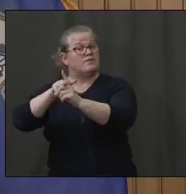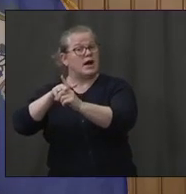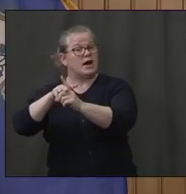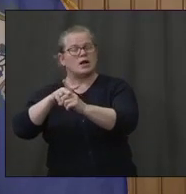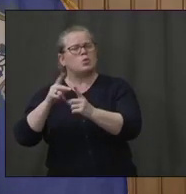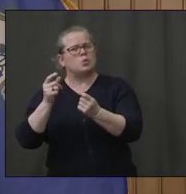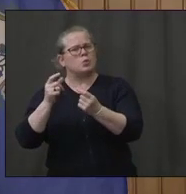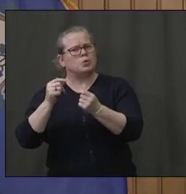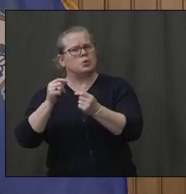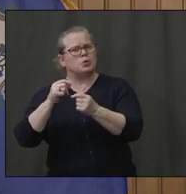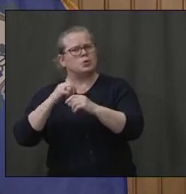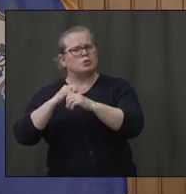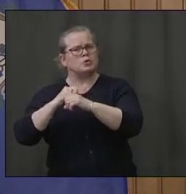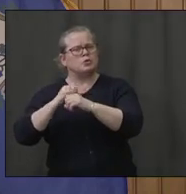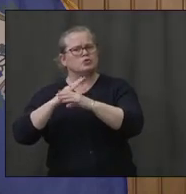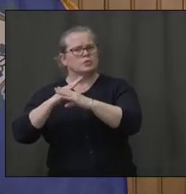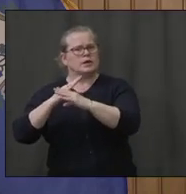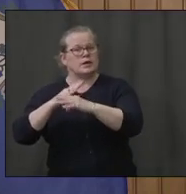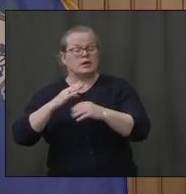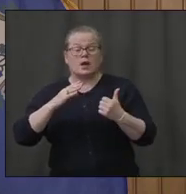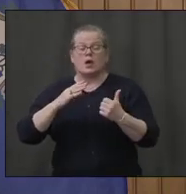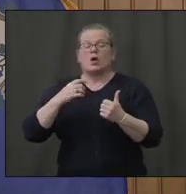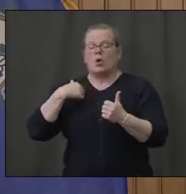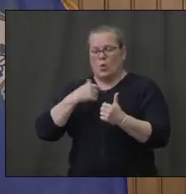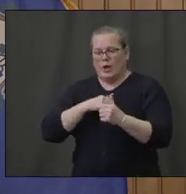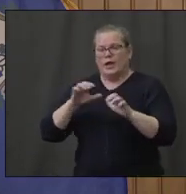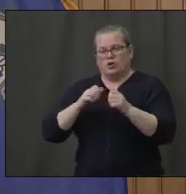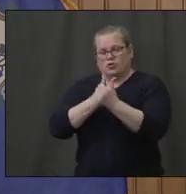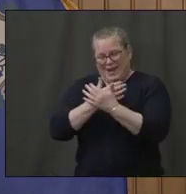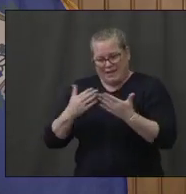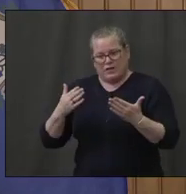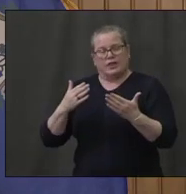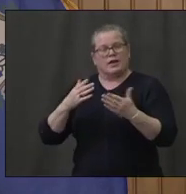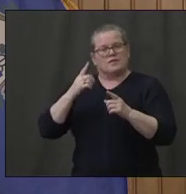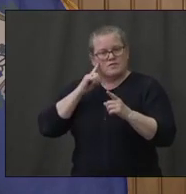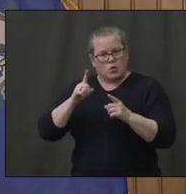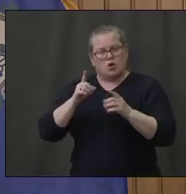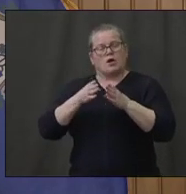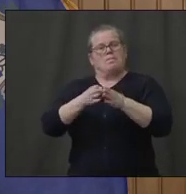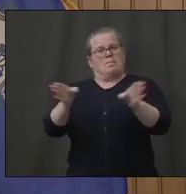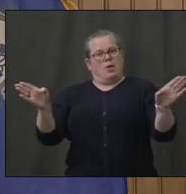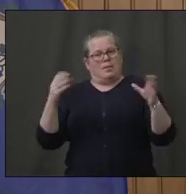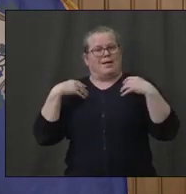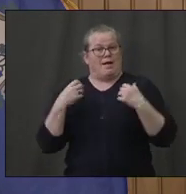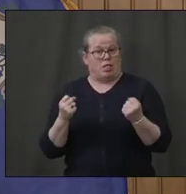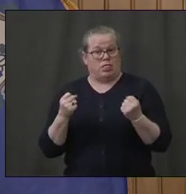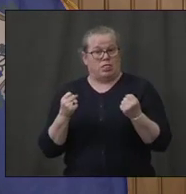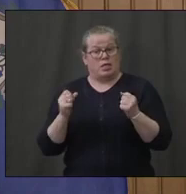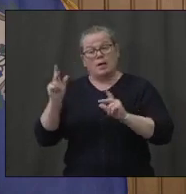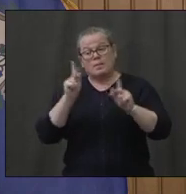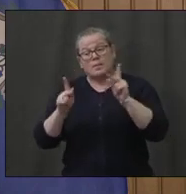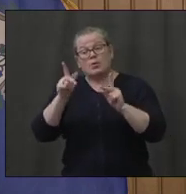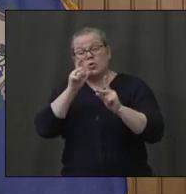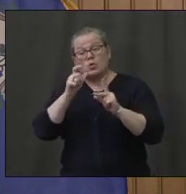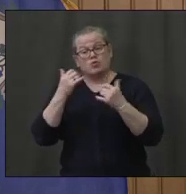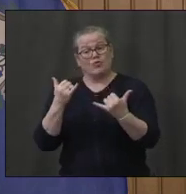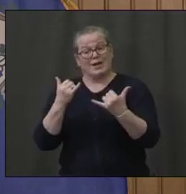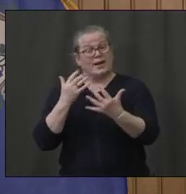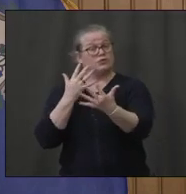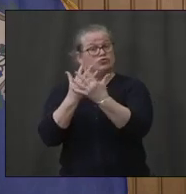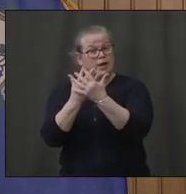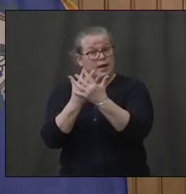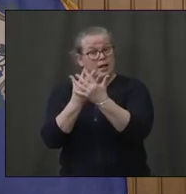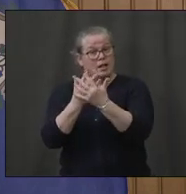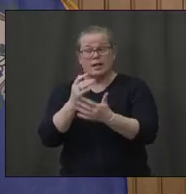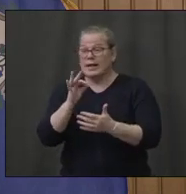are doing everything in the name of public health. And when it comes to folks who are incarcerated right now, obviously, anybody that